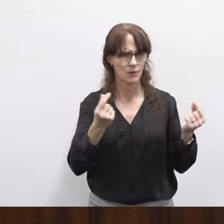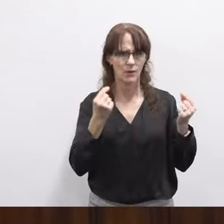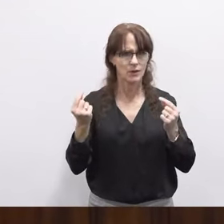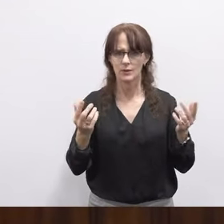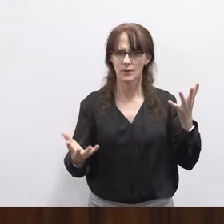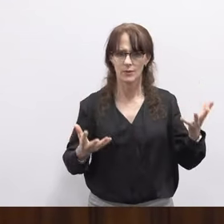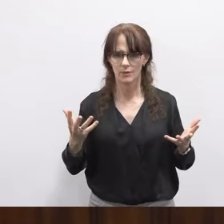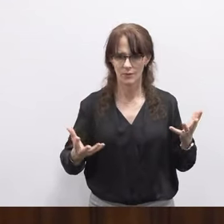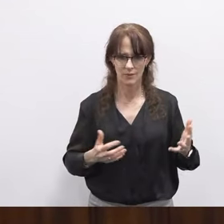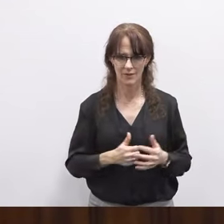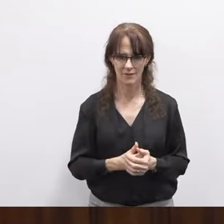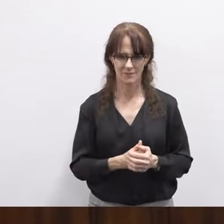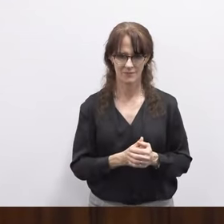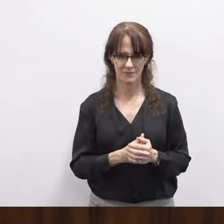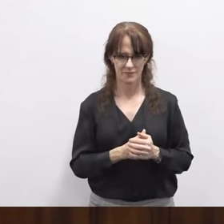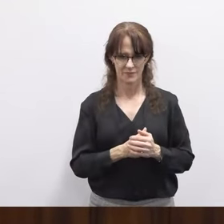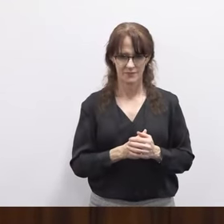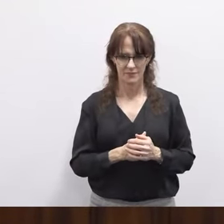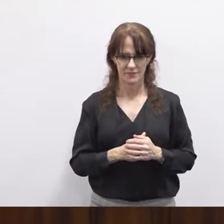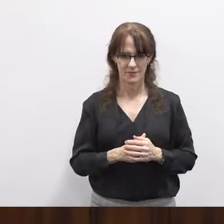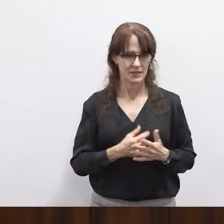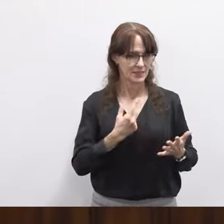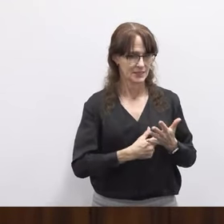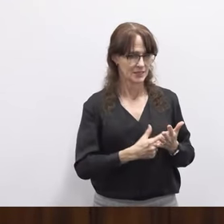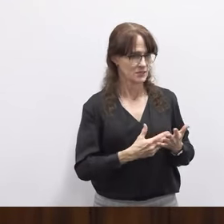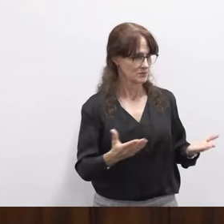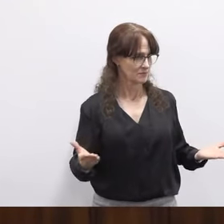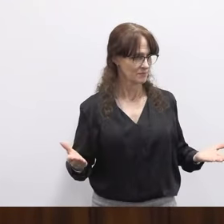do here. Any discussion?